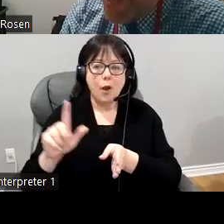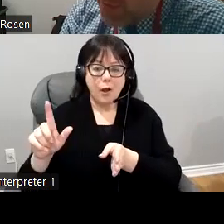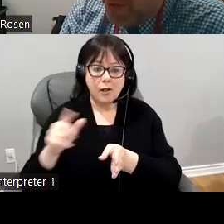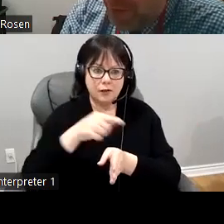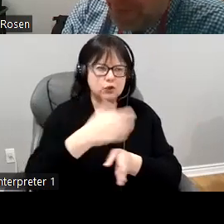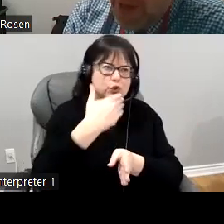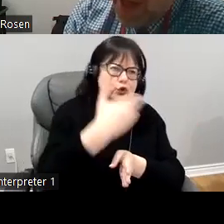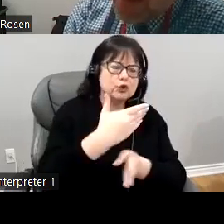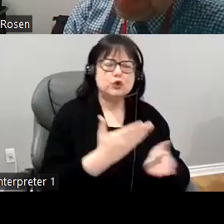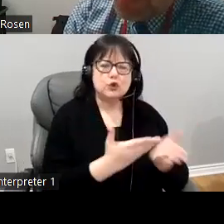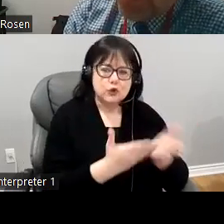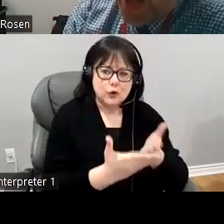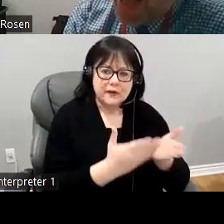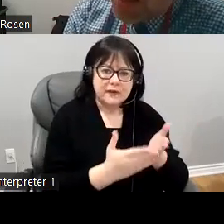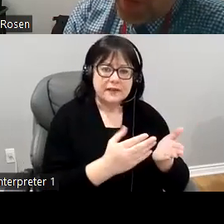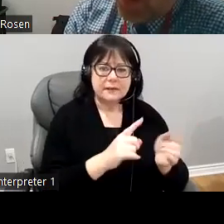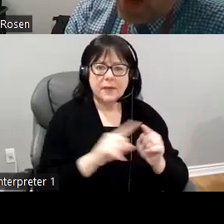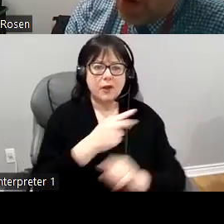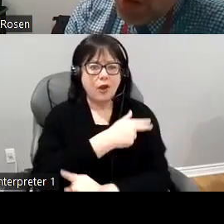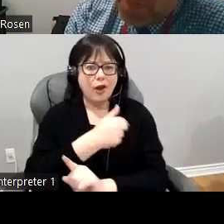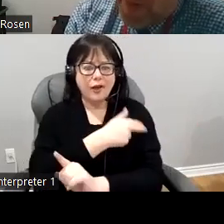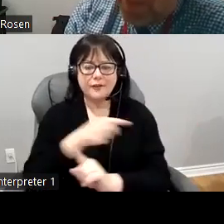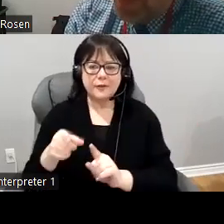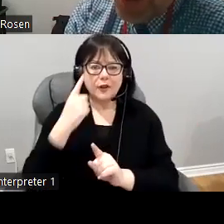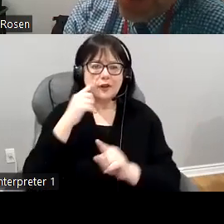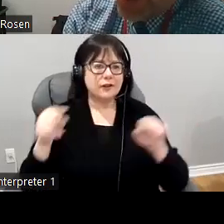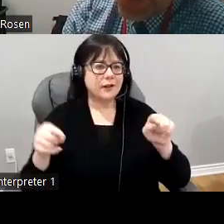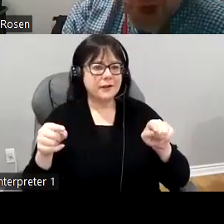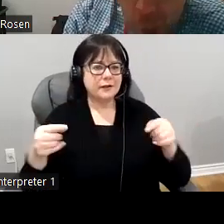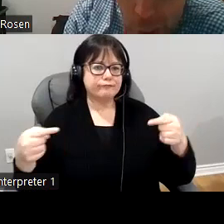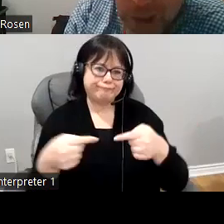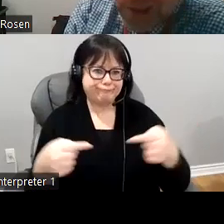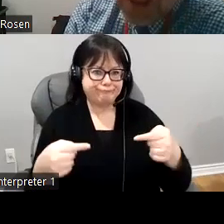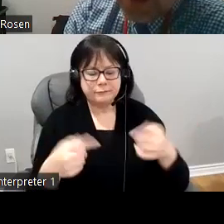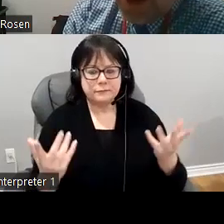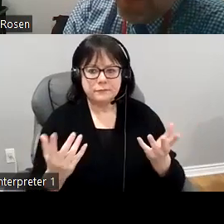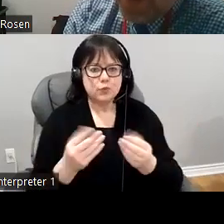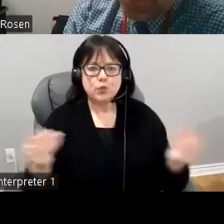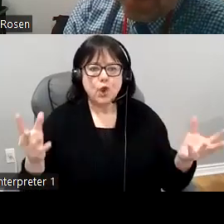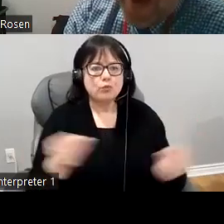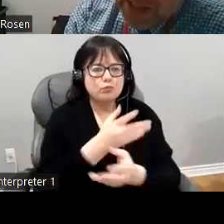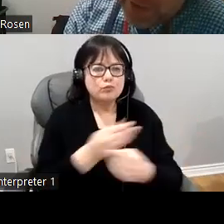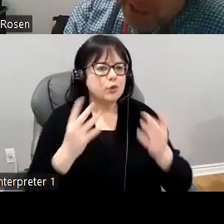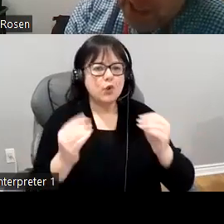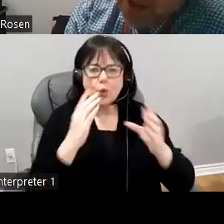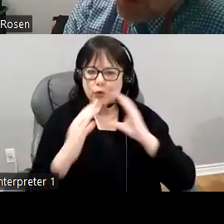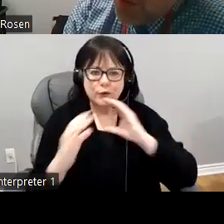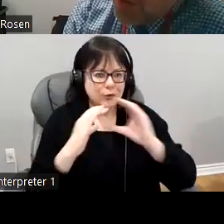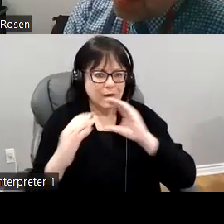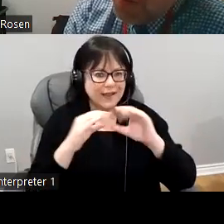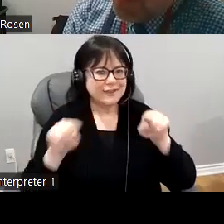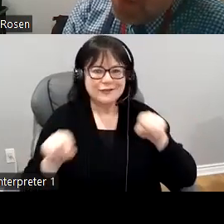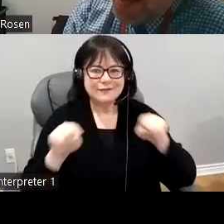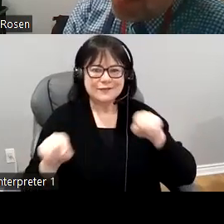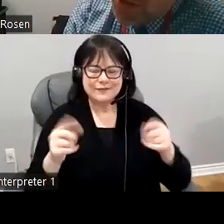the hospital. It's as if the hospital and emergency department really just don't talk very effectively to